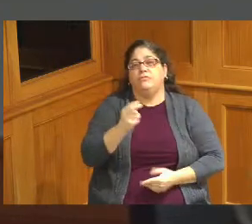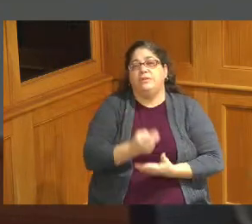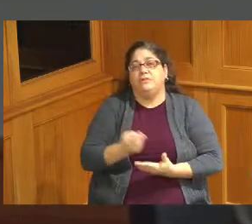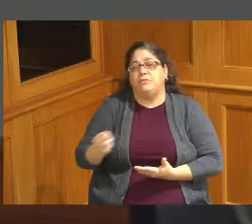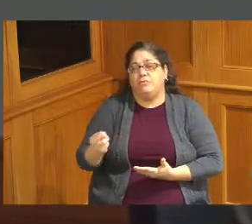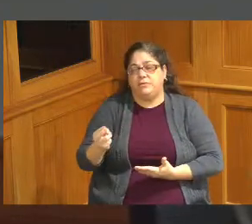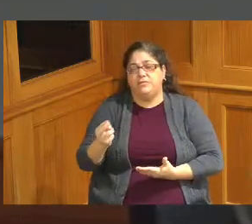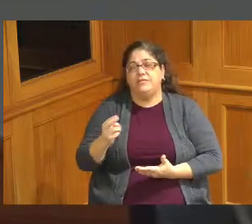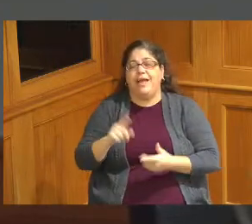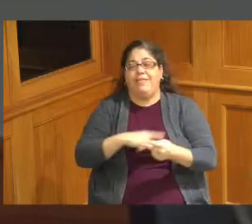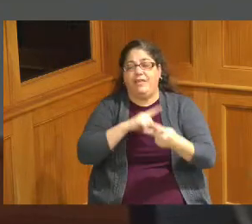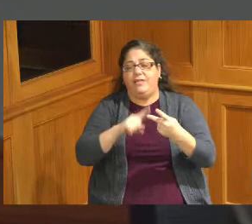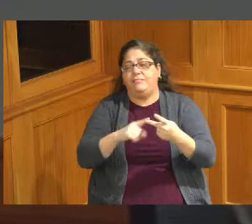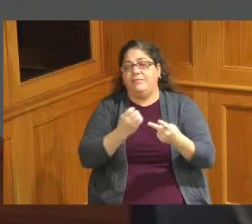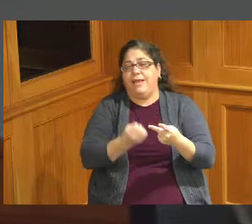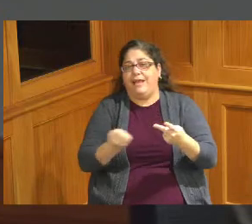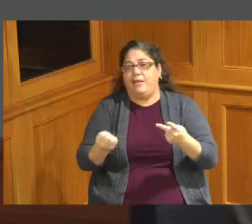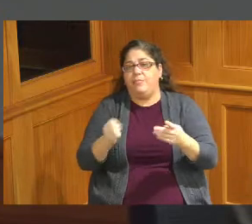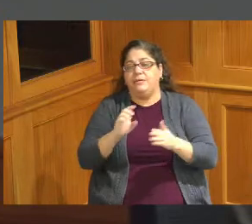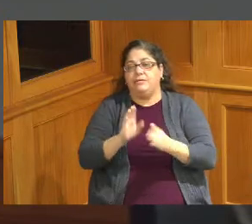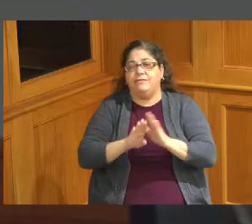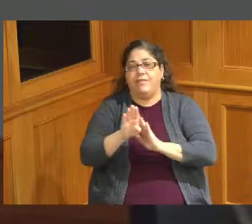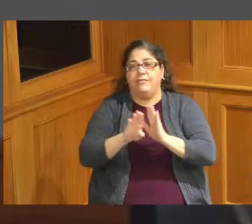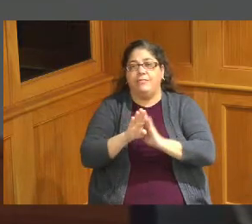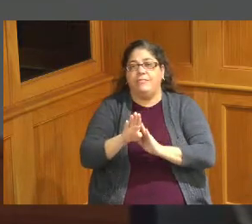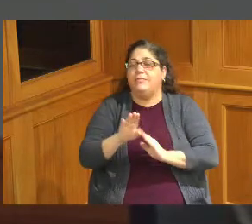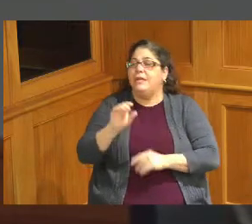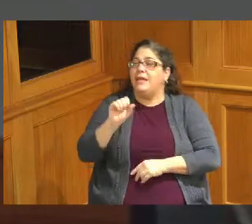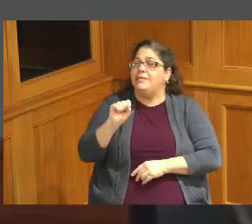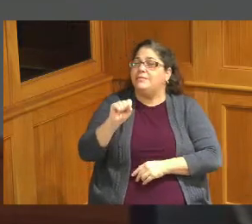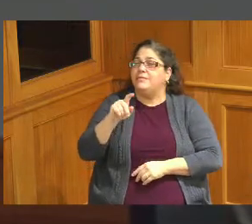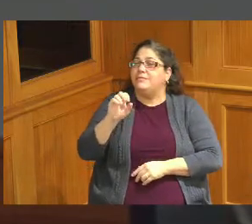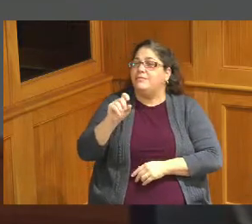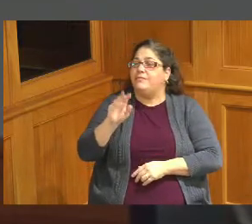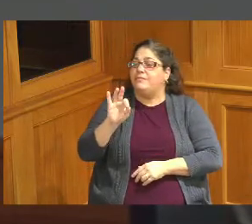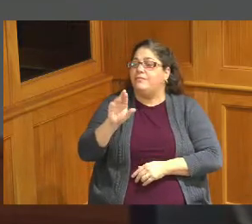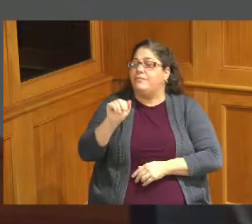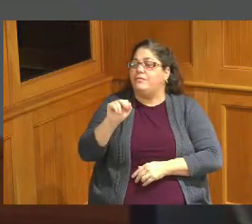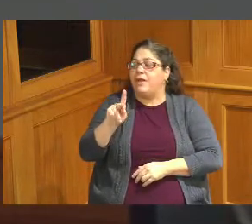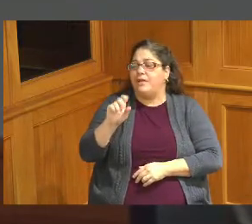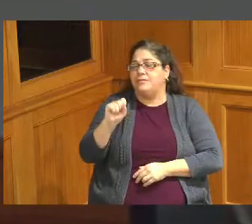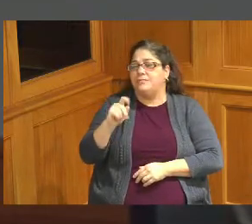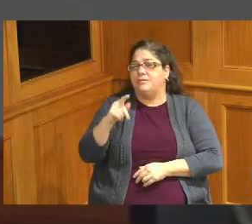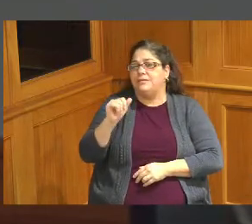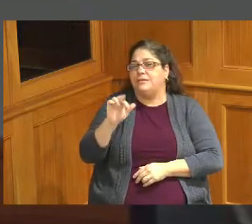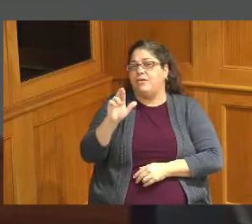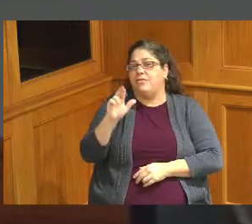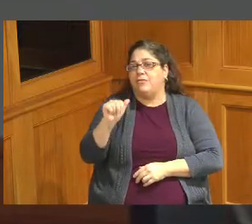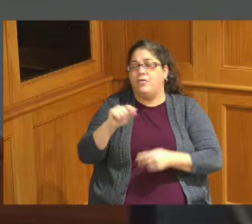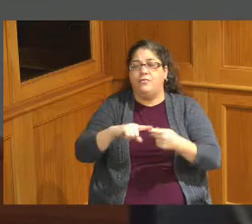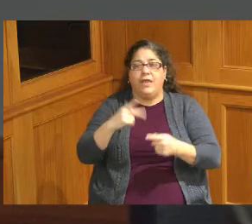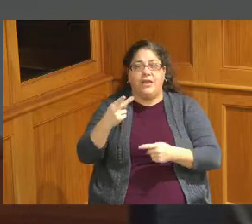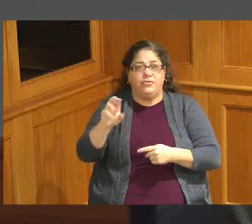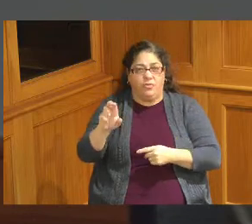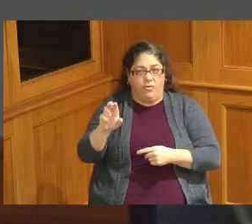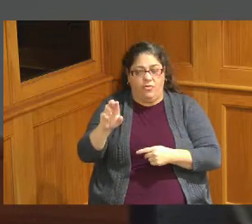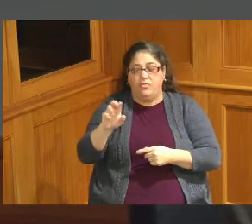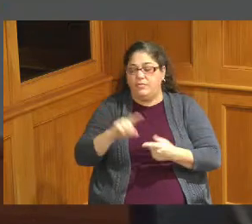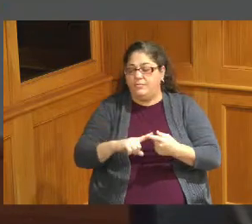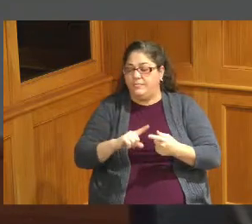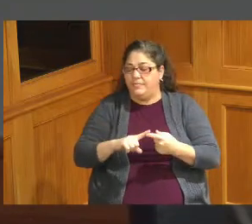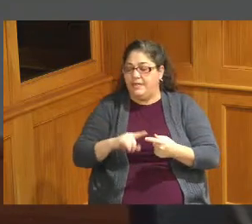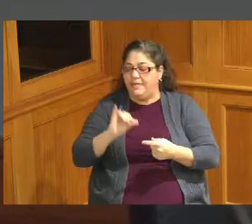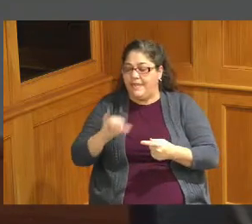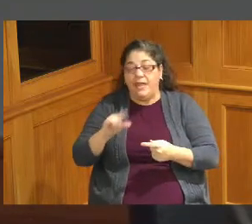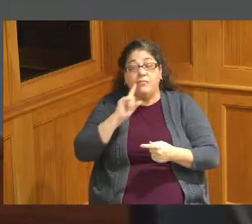areas. I believe Frank Spataro and Sarah Irwin are going to be presenting the human resources budget. I do just want to preface